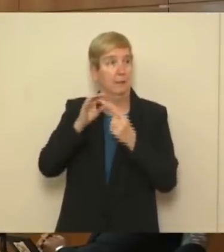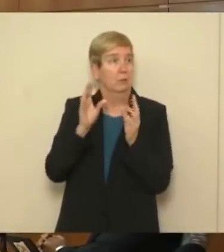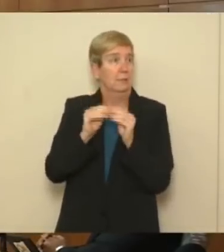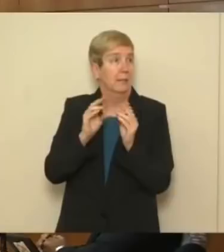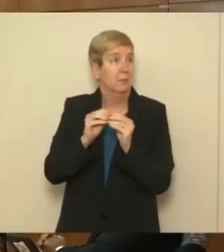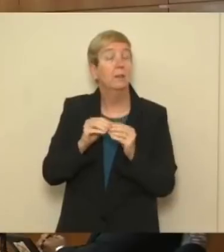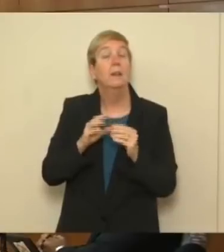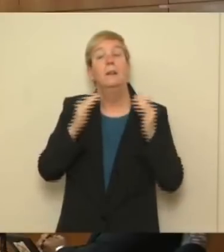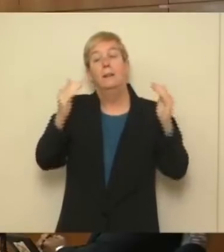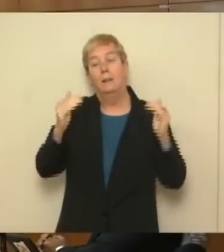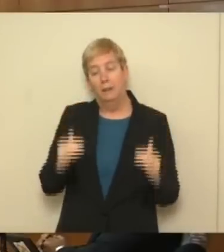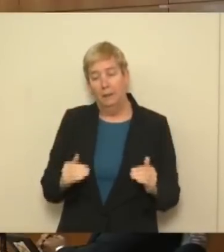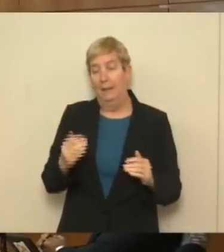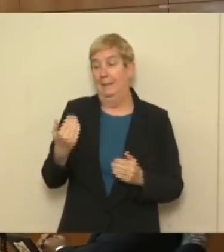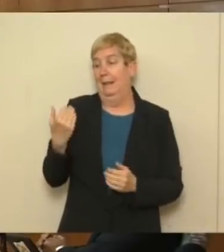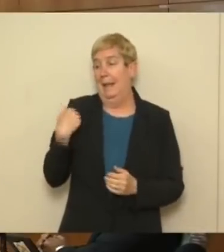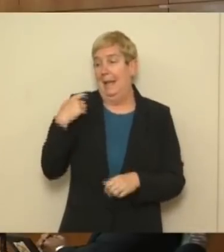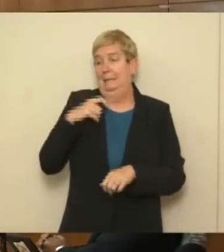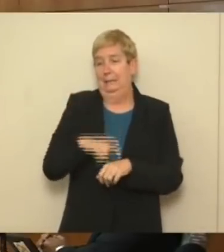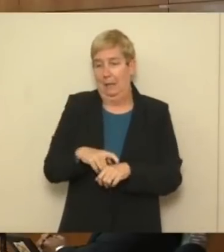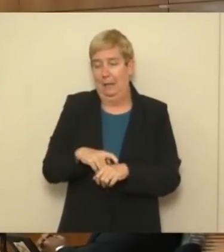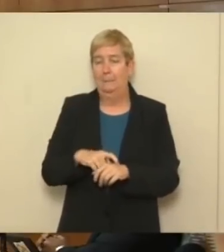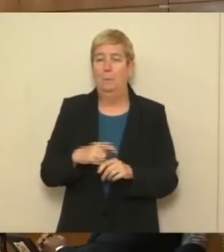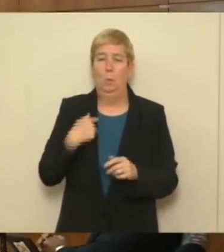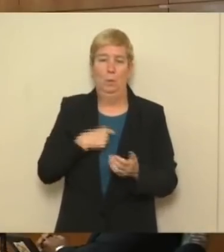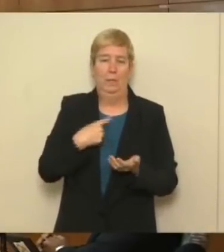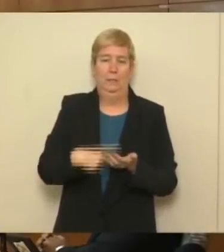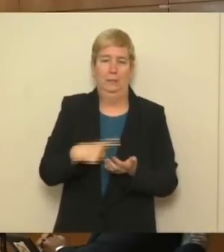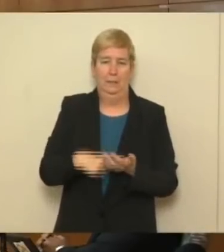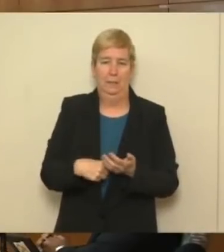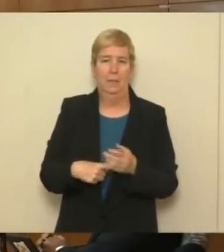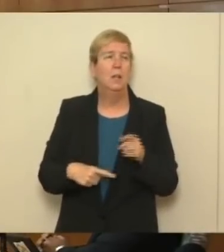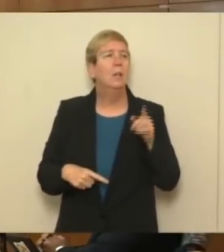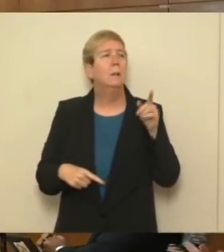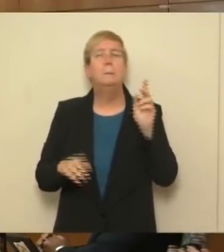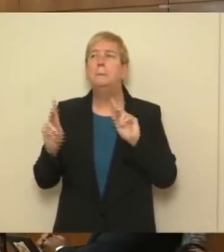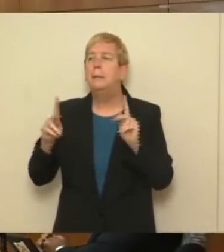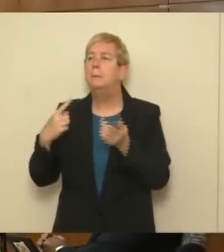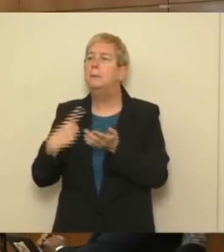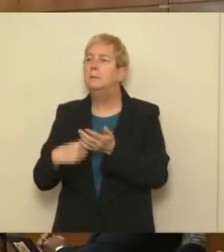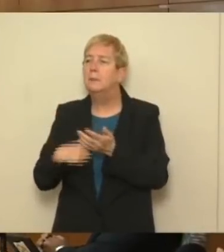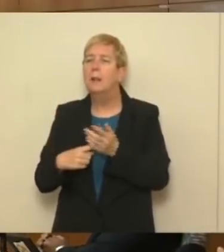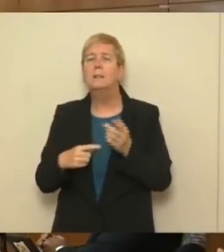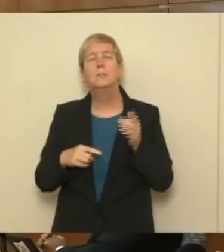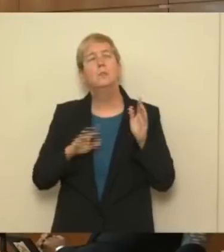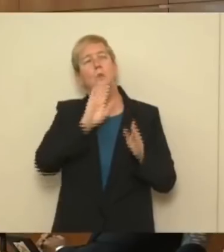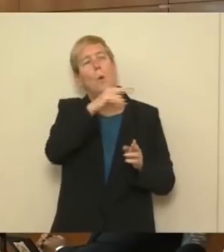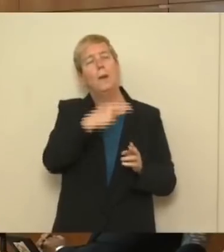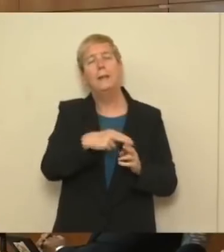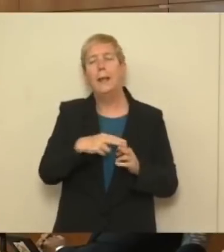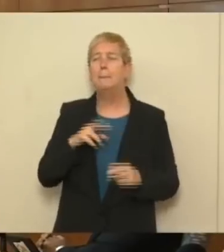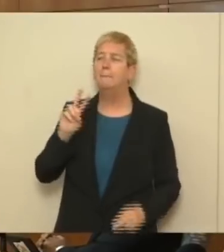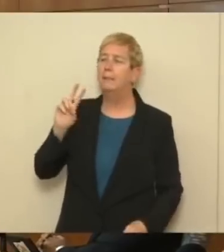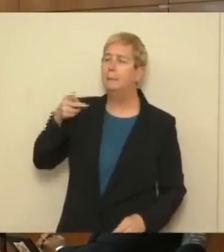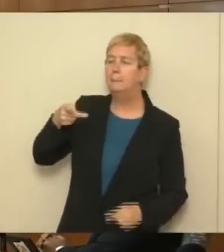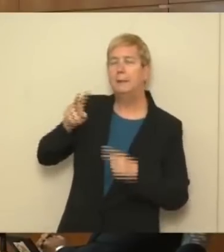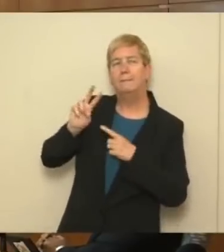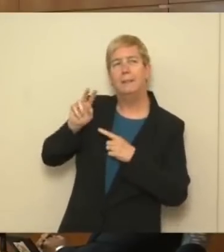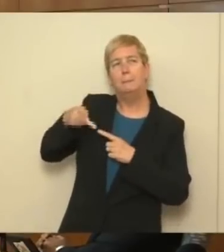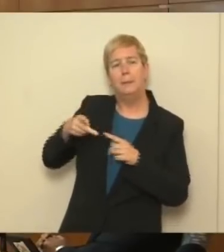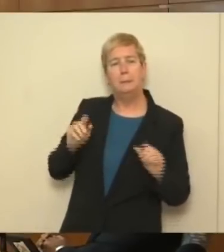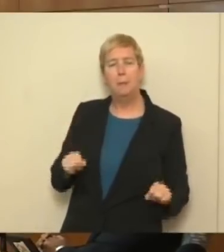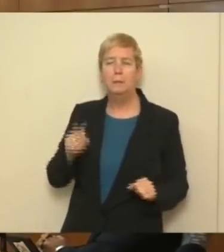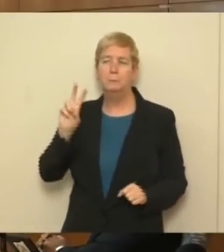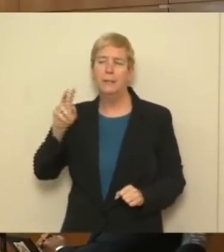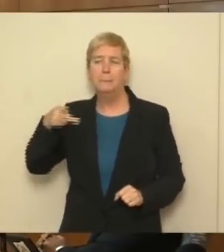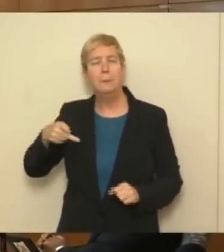that we spoke, Governor, you were named as a potential VP candidate. Can you talk about your communication with the Biden campaign